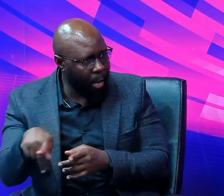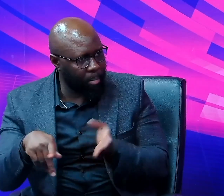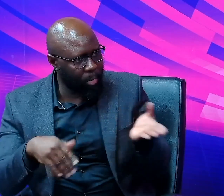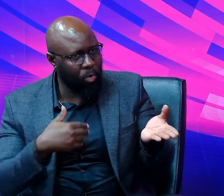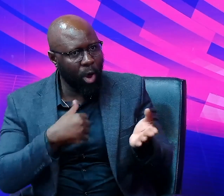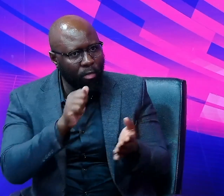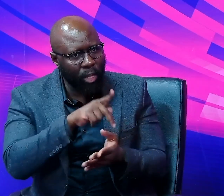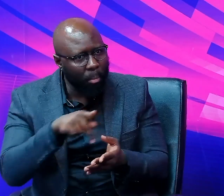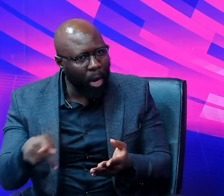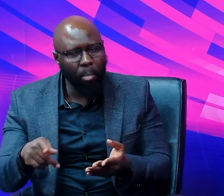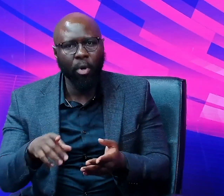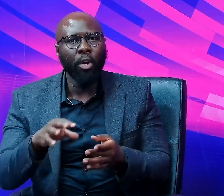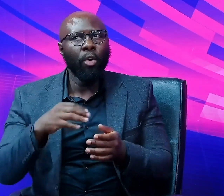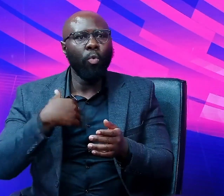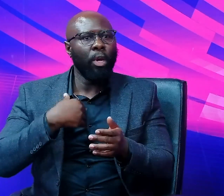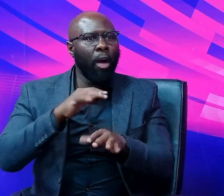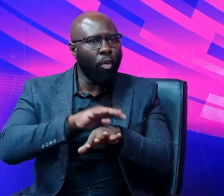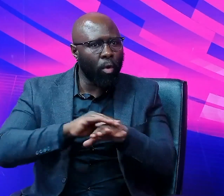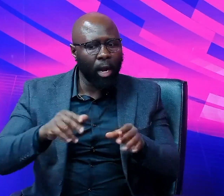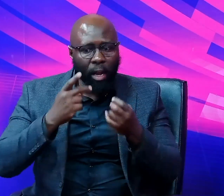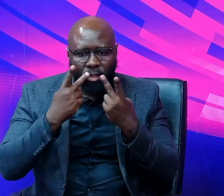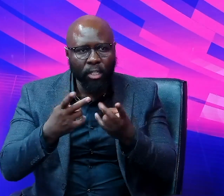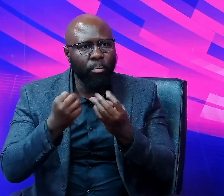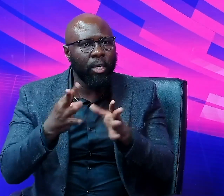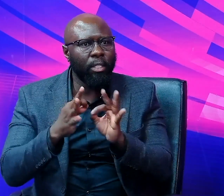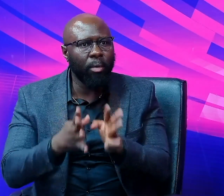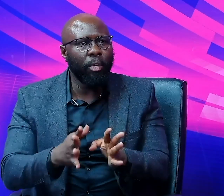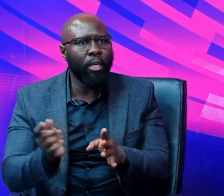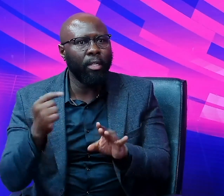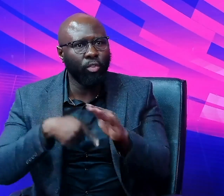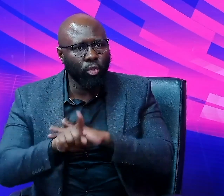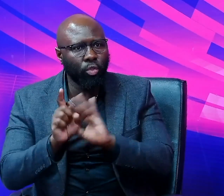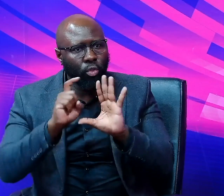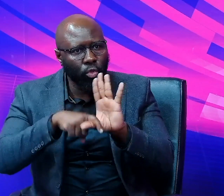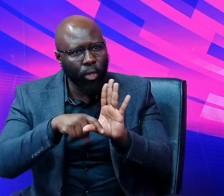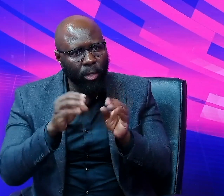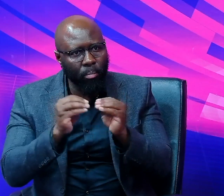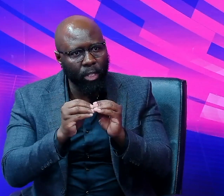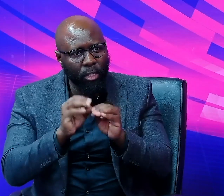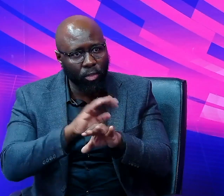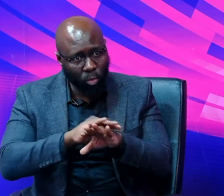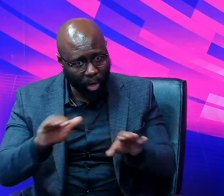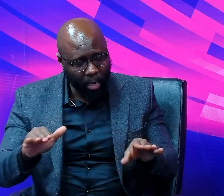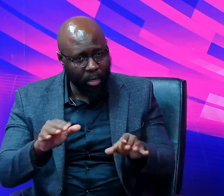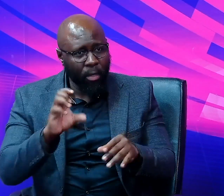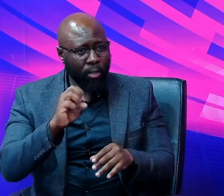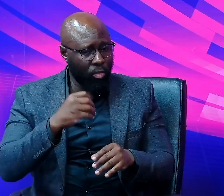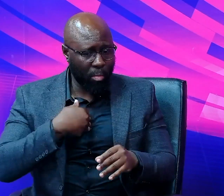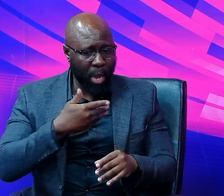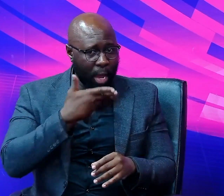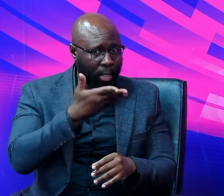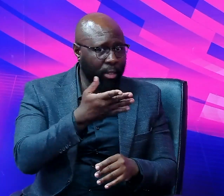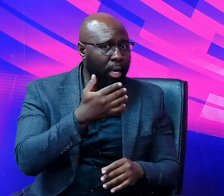Like right now, we have some apps, like YouScience TV have an app. Yeah. I've seen many interpreters join meetings